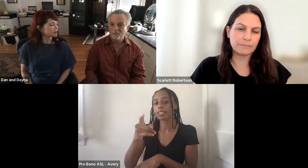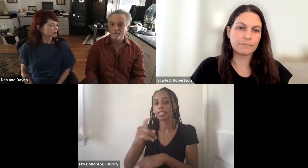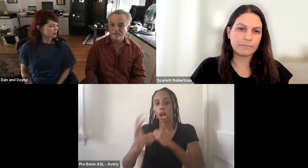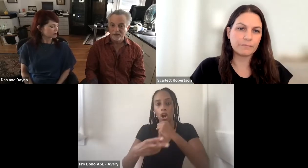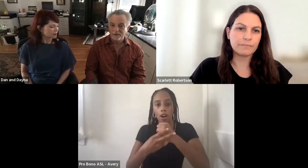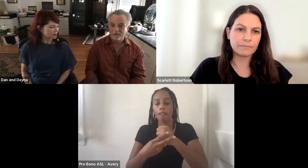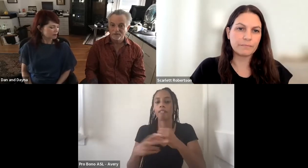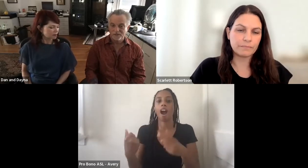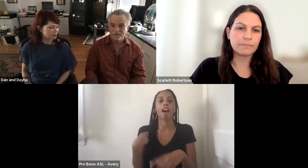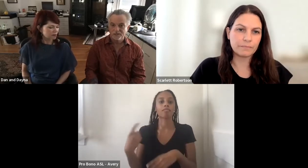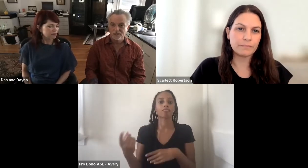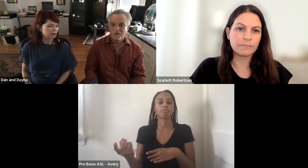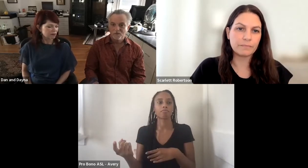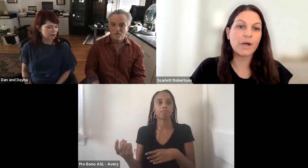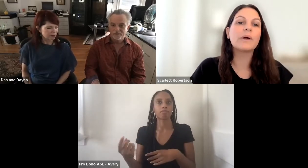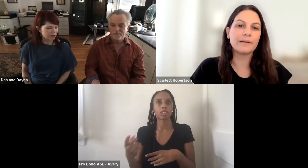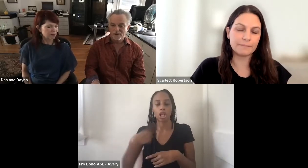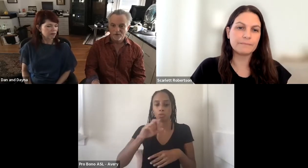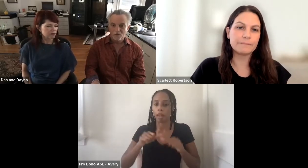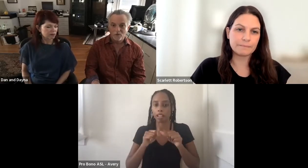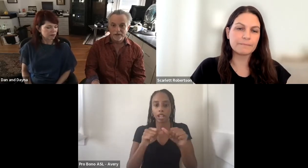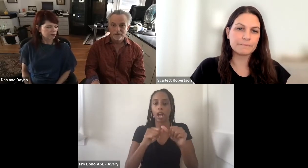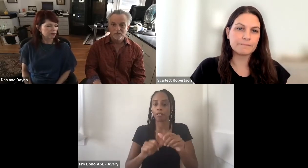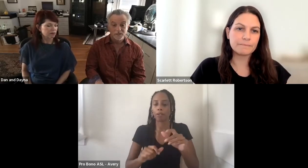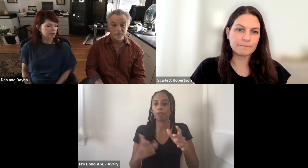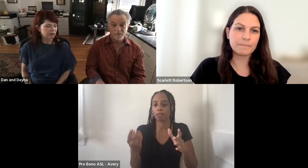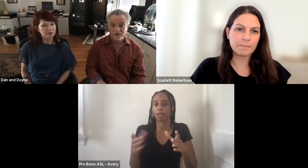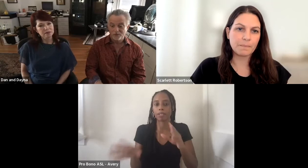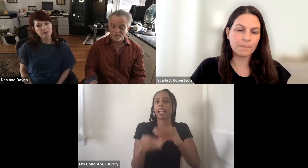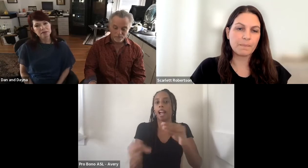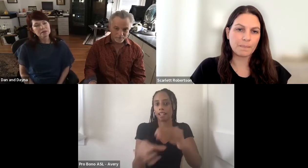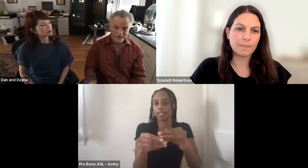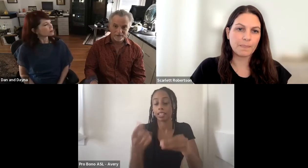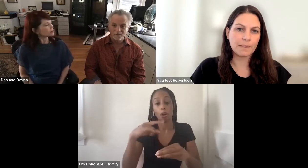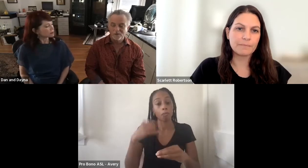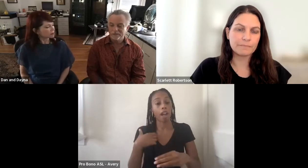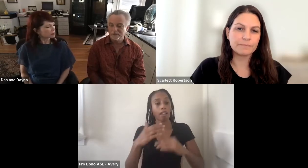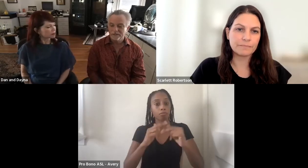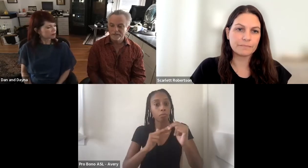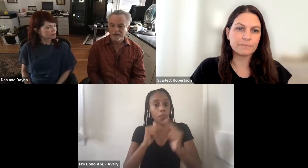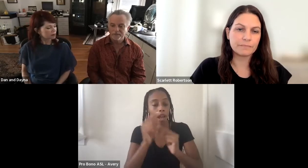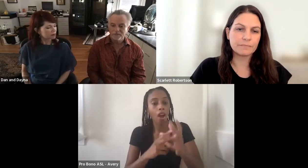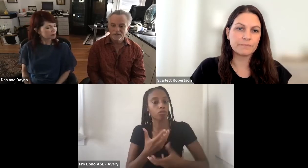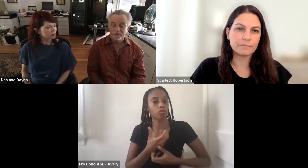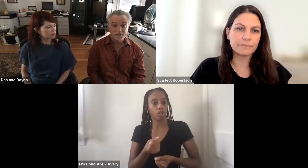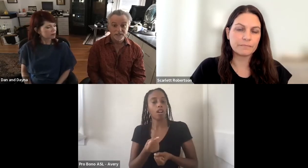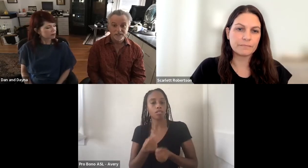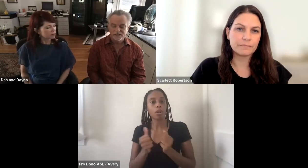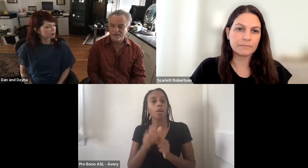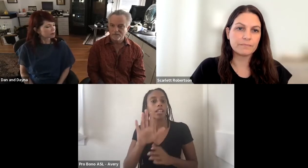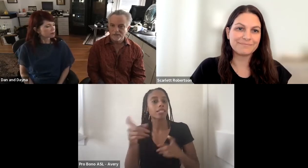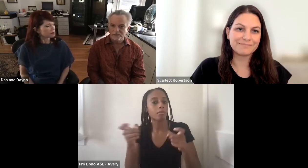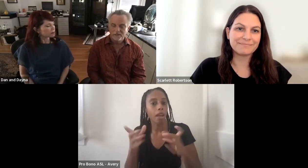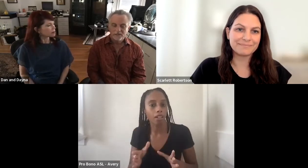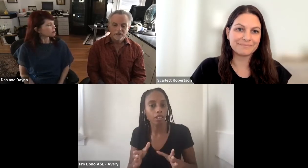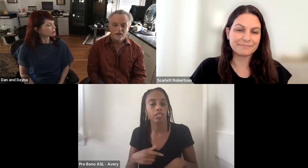drabs, as we built up a trust with Robert Corey, who was Leonard's manager, who put him back on the road and became a trustee of the